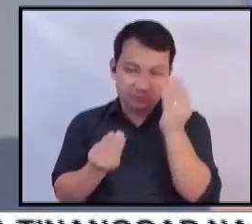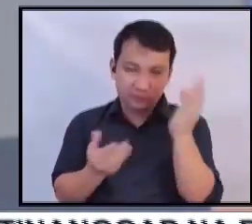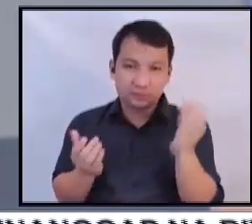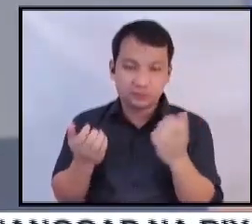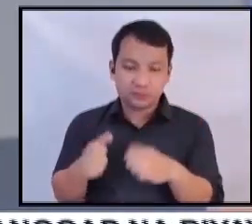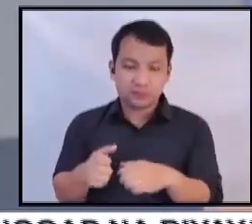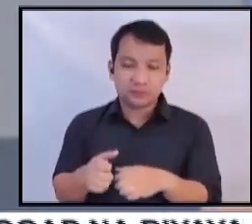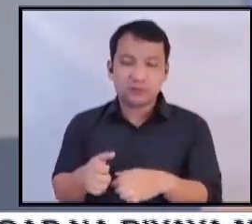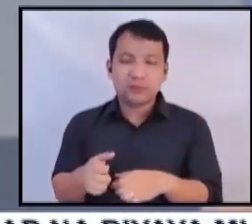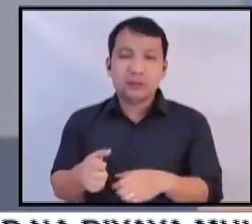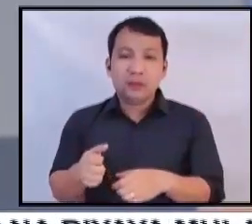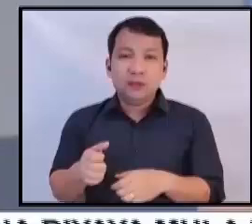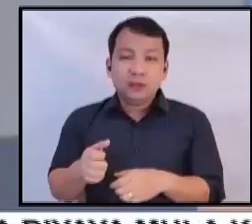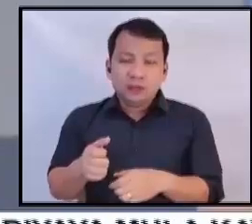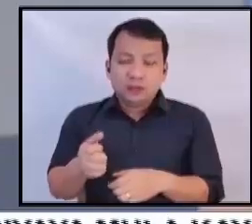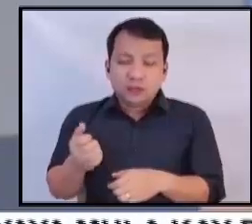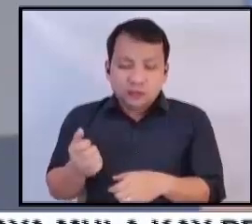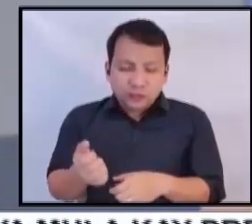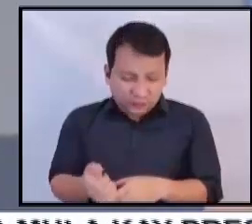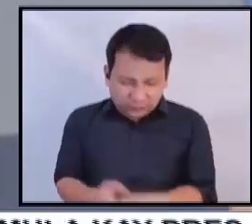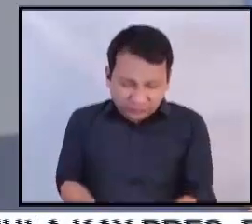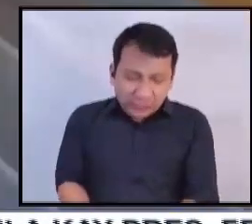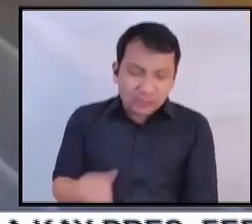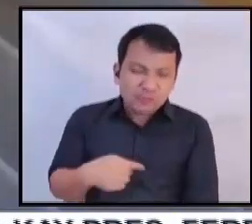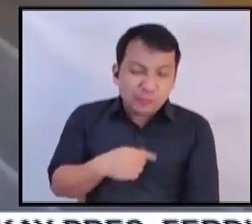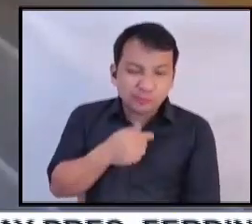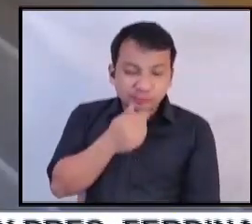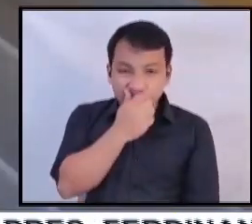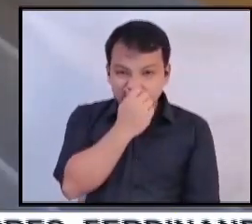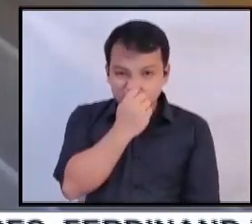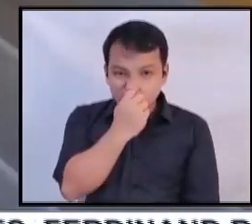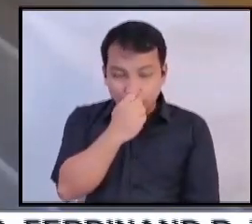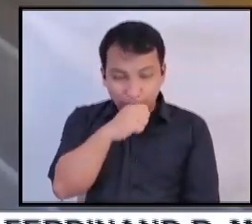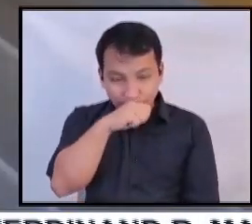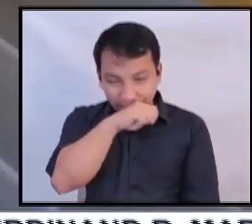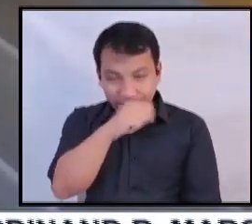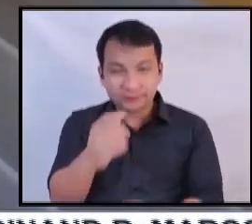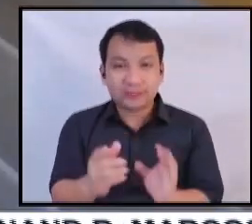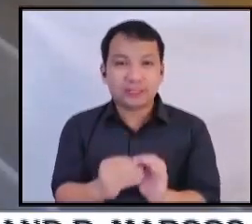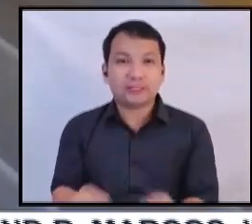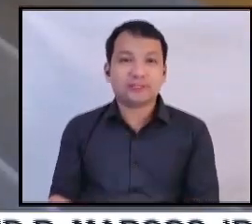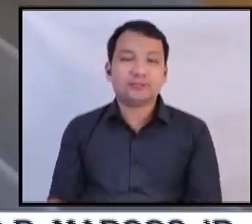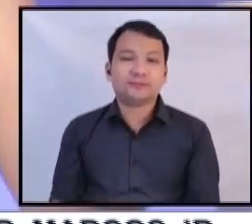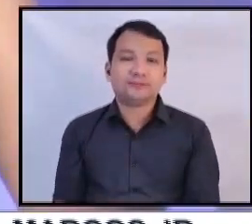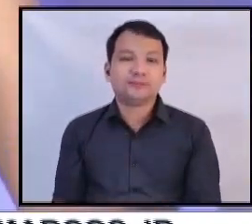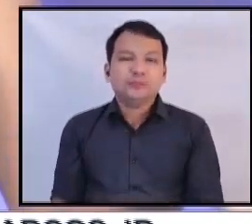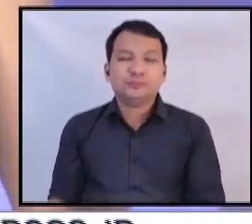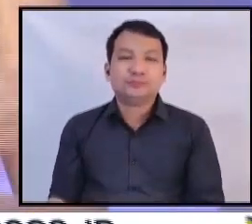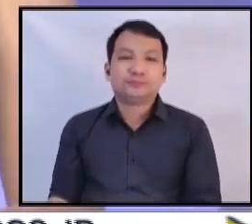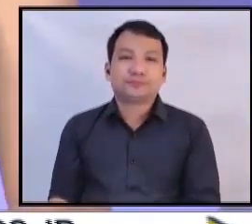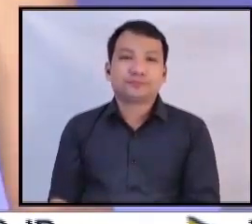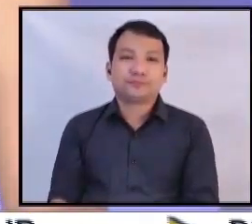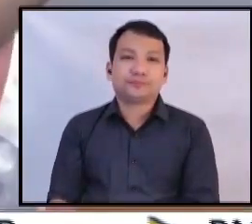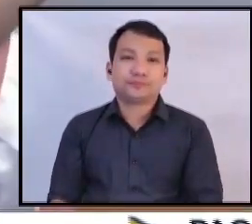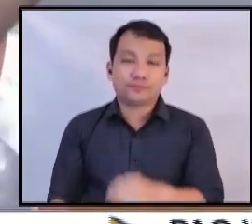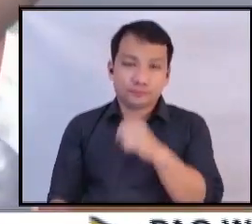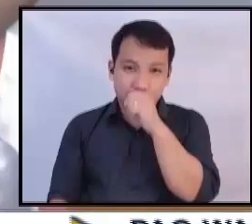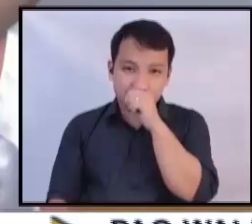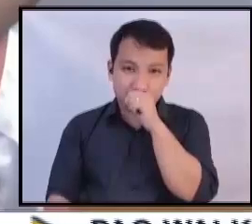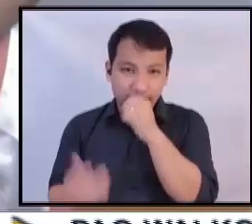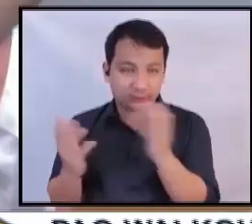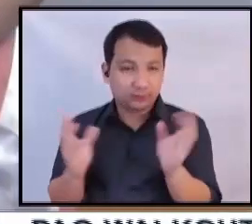Binibining Pilipinas page. Alright. Thank you. Maraming once again, Binibining Dong Trisha, Jasmine, and Mirna. Thank you po.